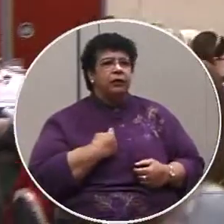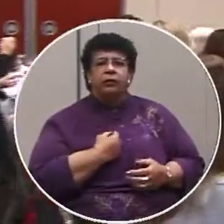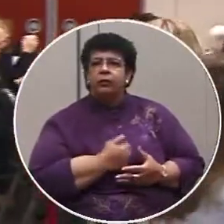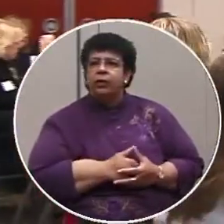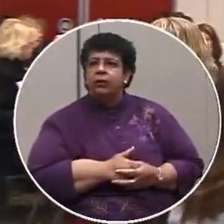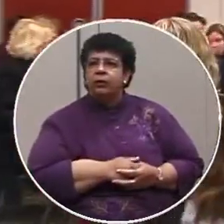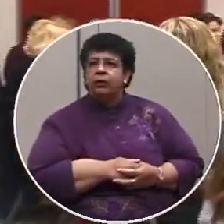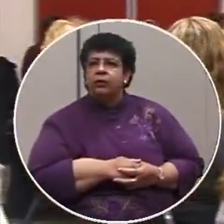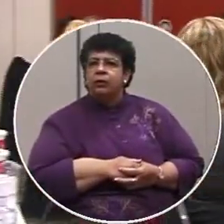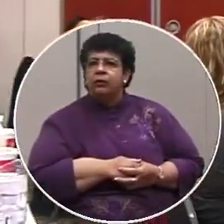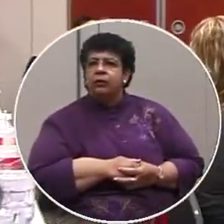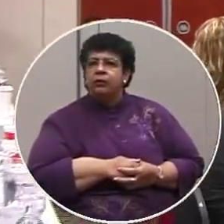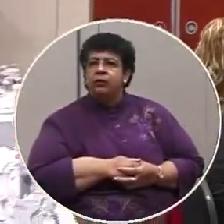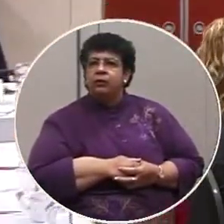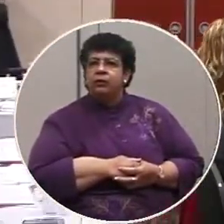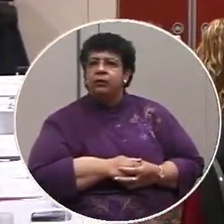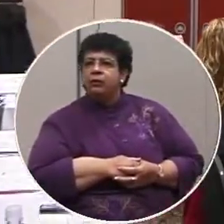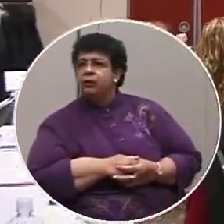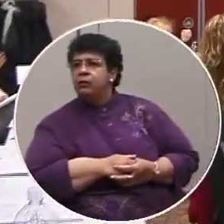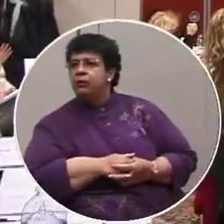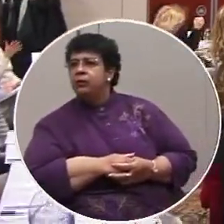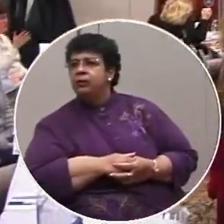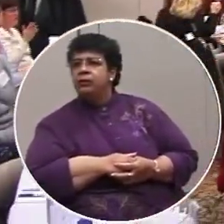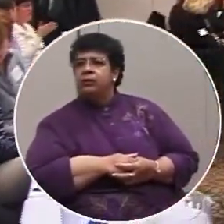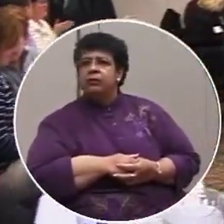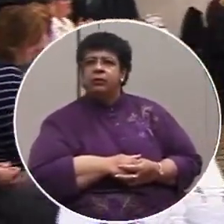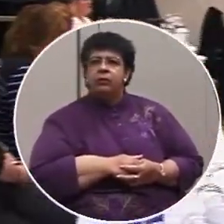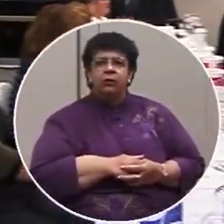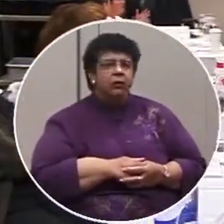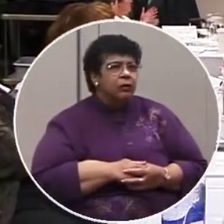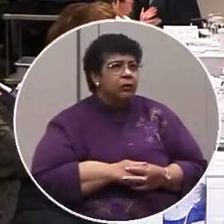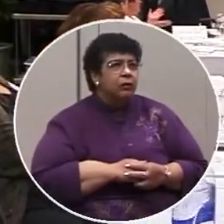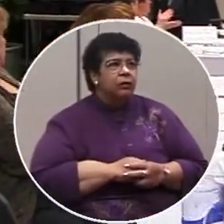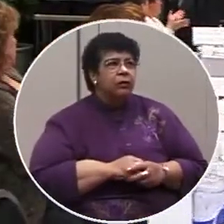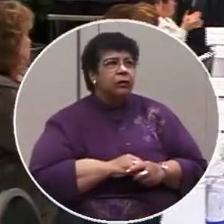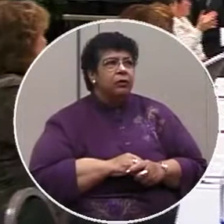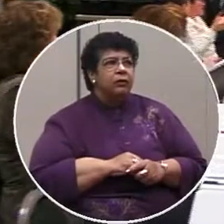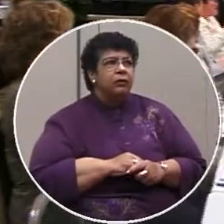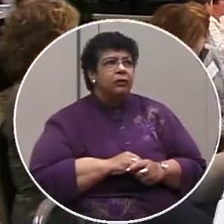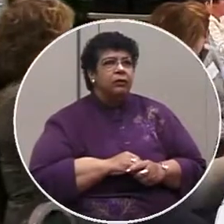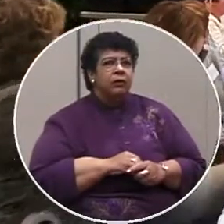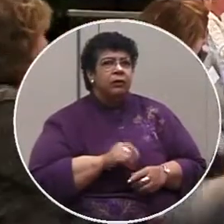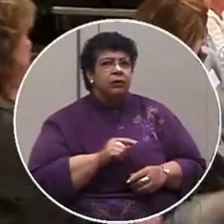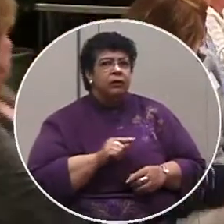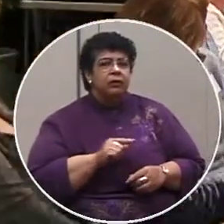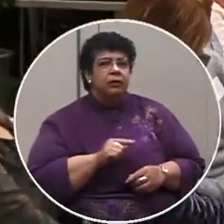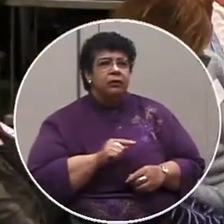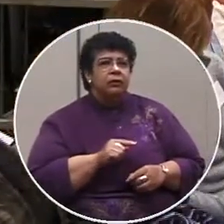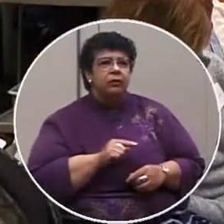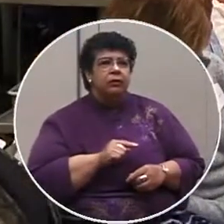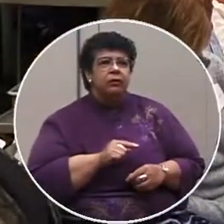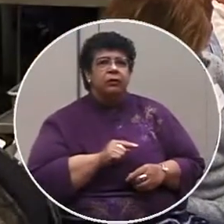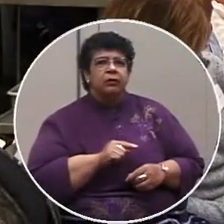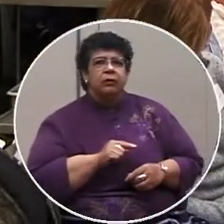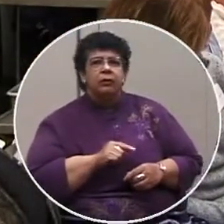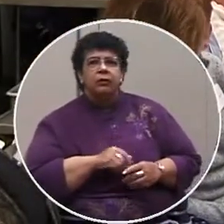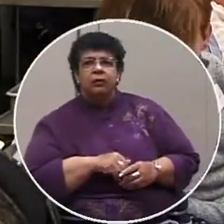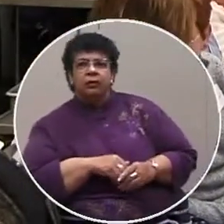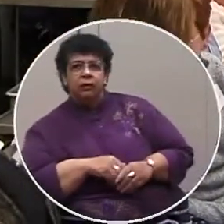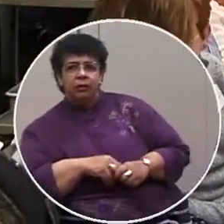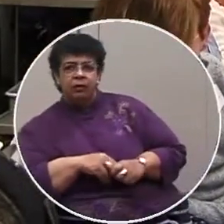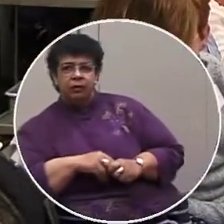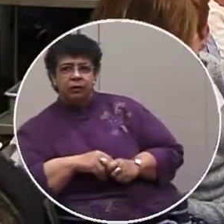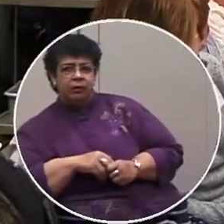sharing, that it was a table full of skeptics. And it was only when, and sometimes the process was forced on us,